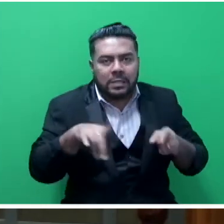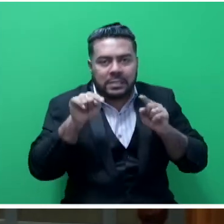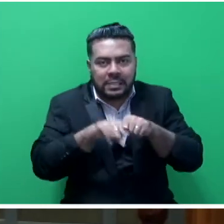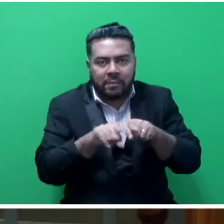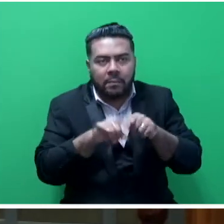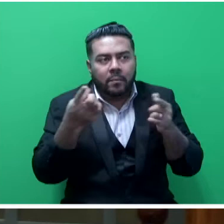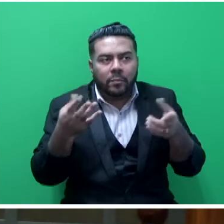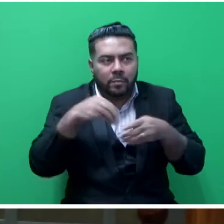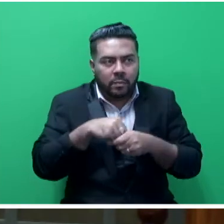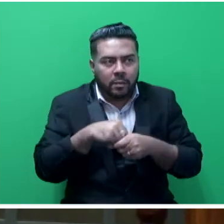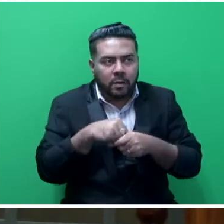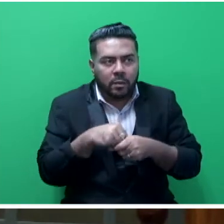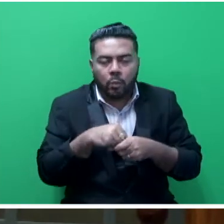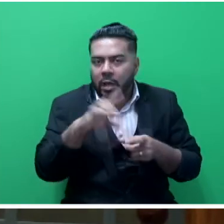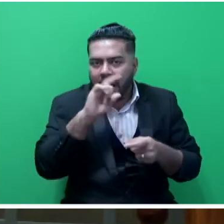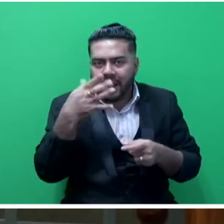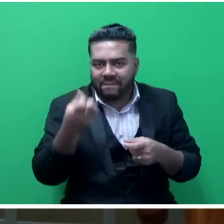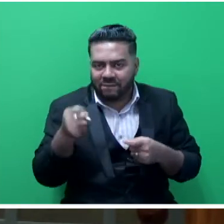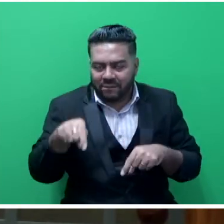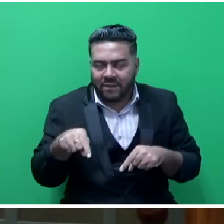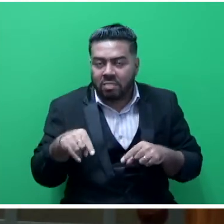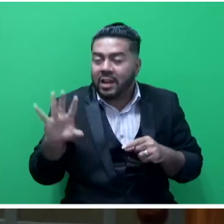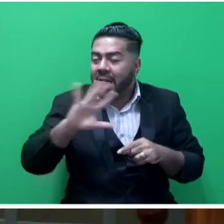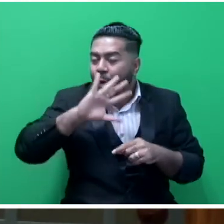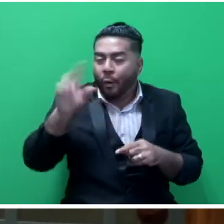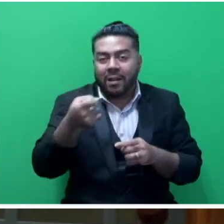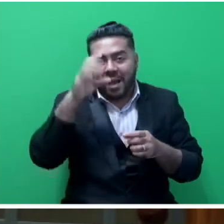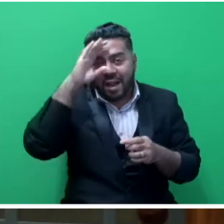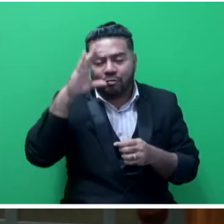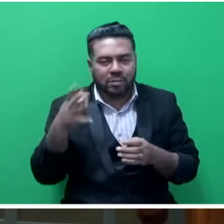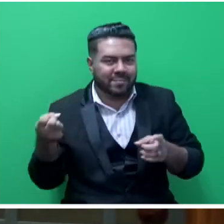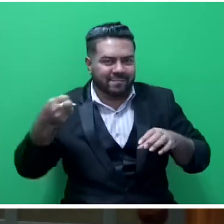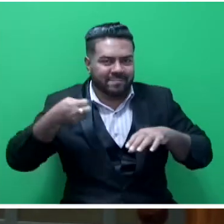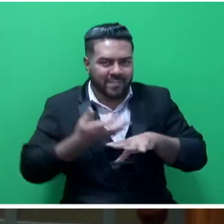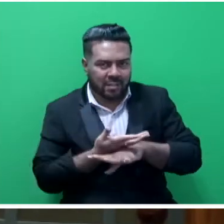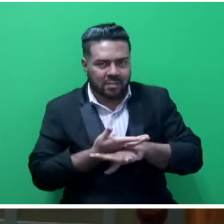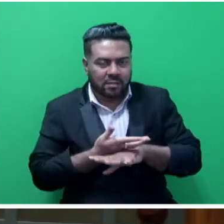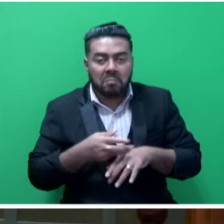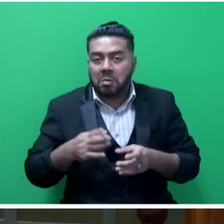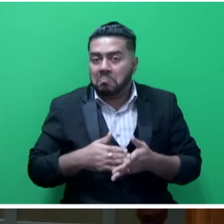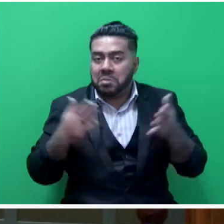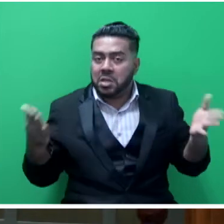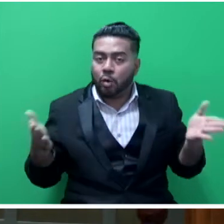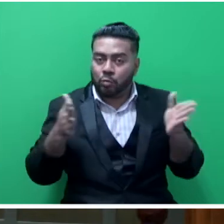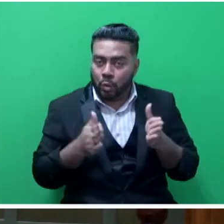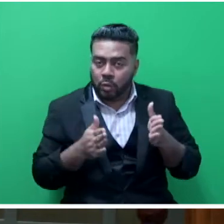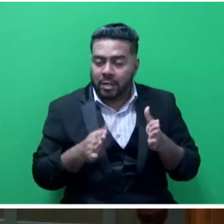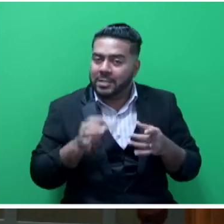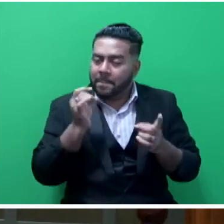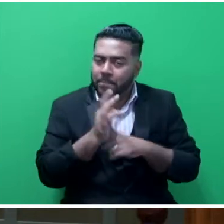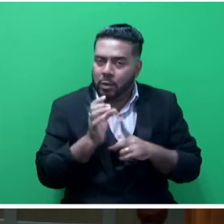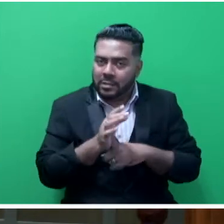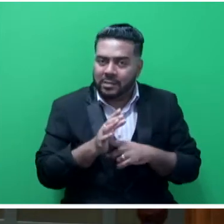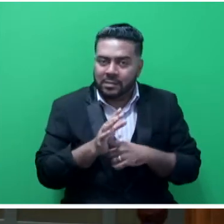global stage, that we can't have that every country is affected, whether you're big or small, and therefore it is important that vaccine